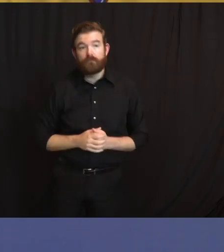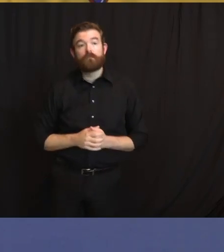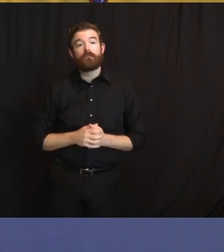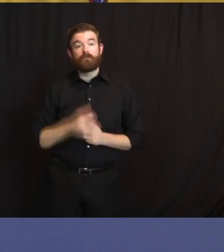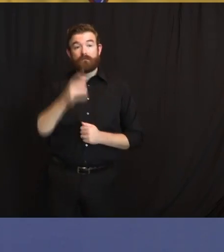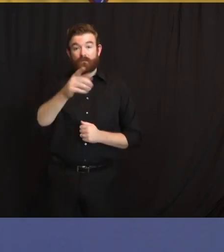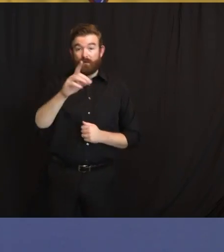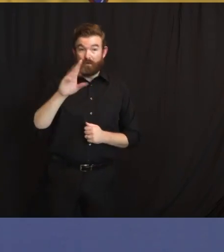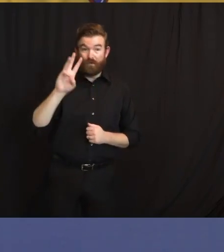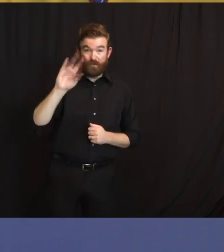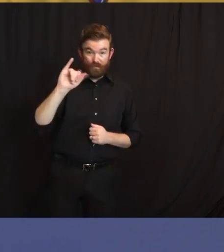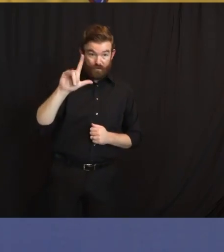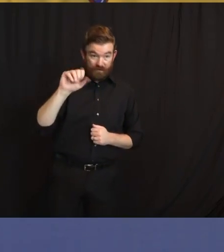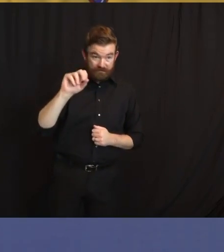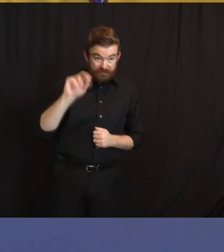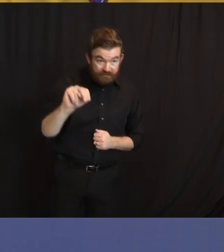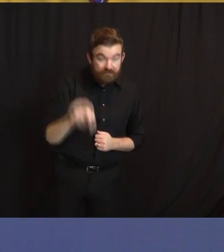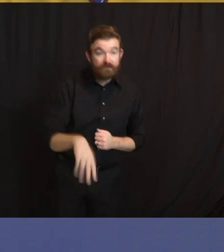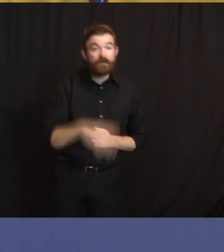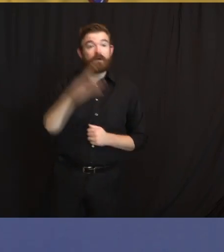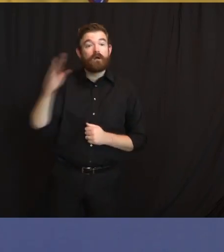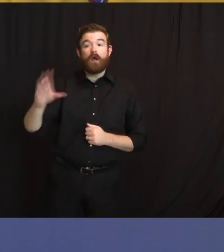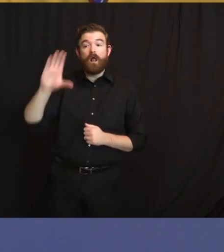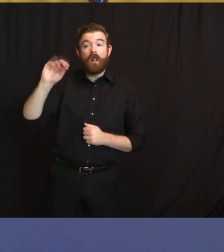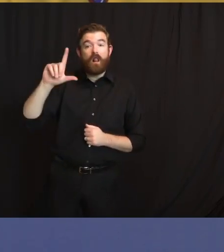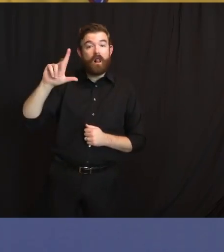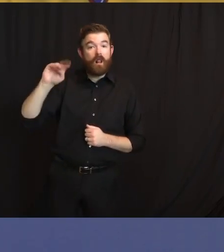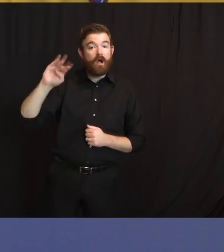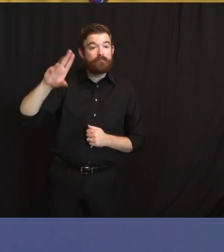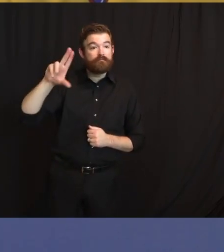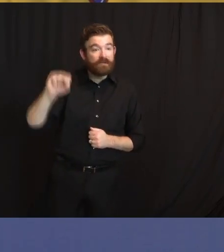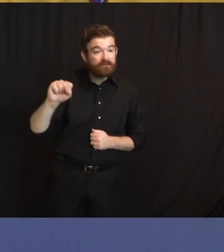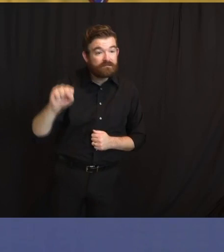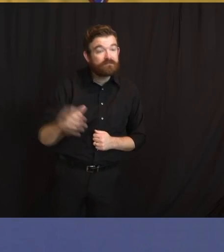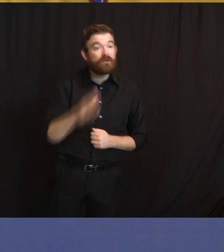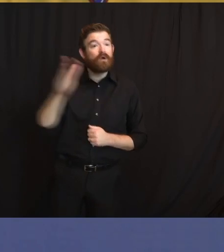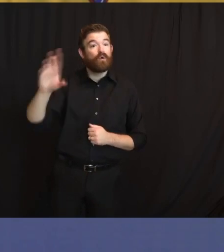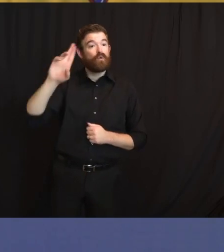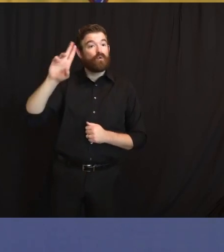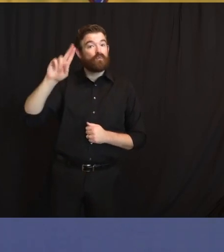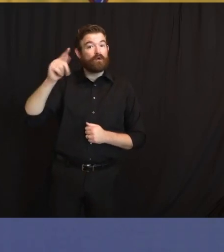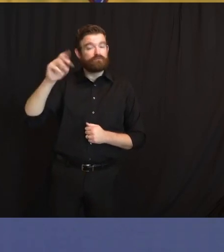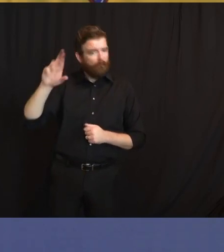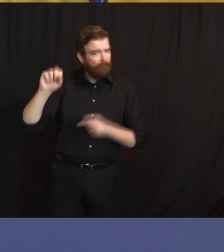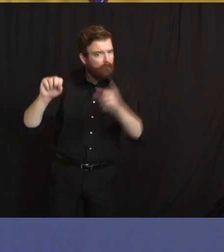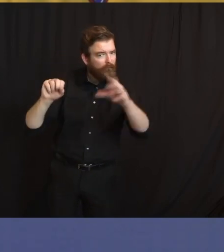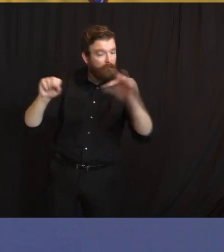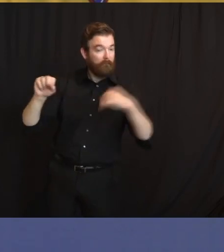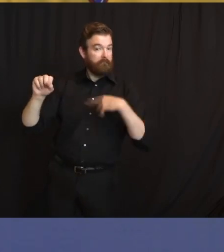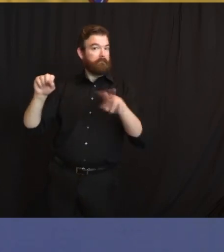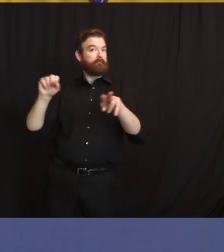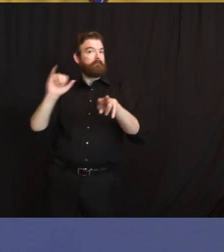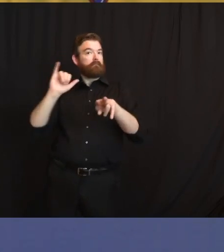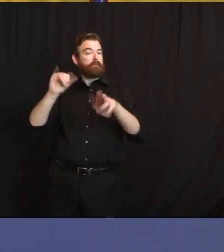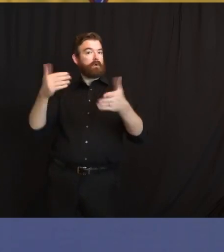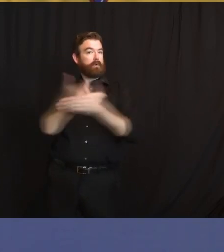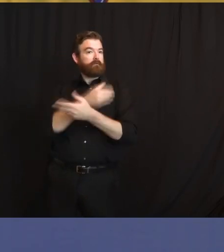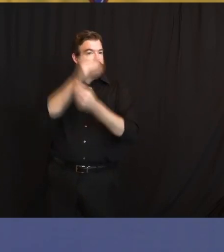on Columbus. I've not been asked the question on Rutgers, so that's something I'm not going to speak to specifically, but